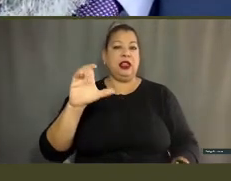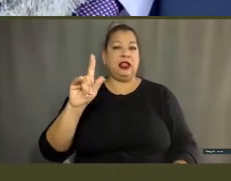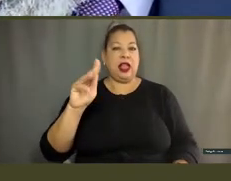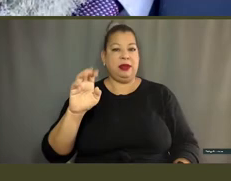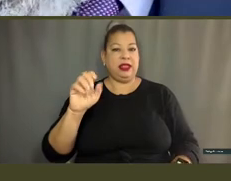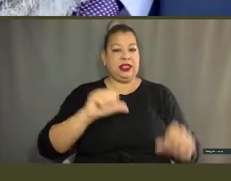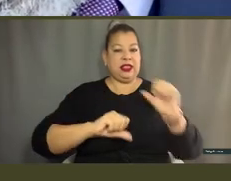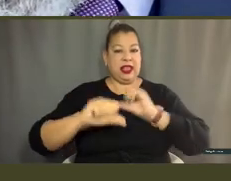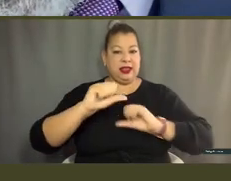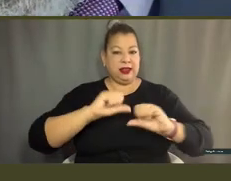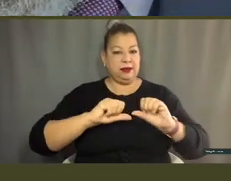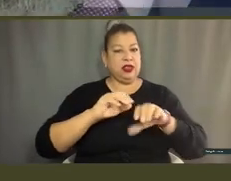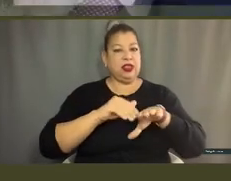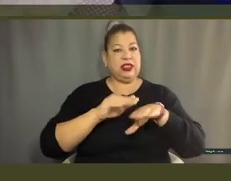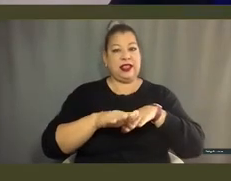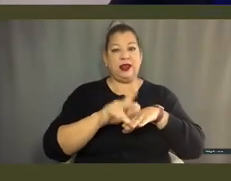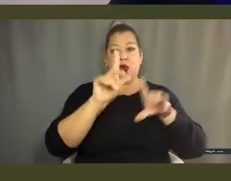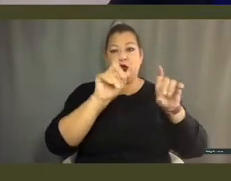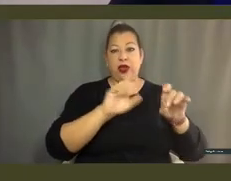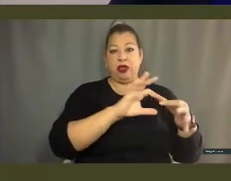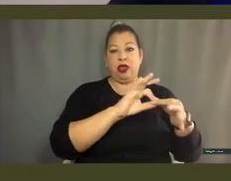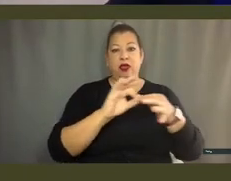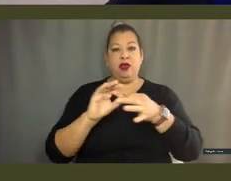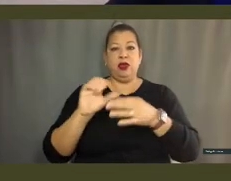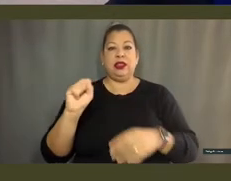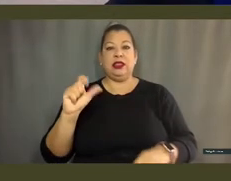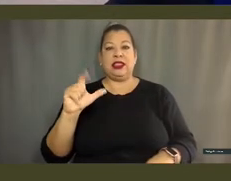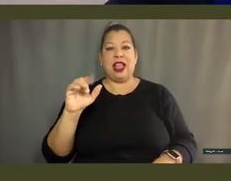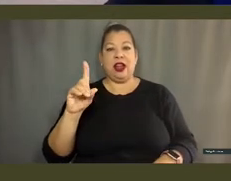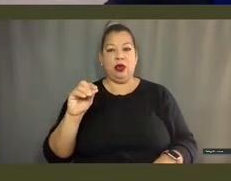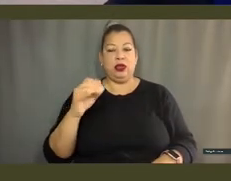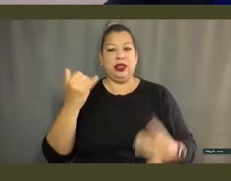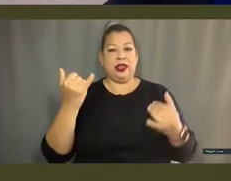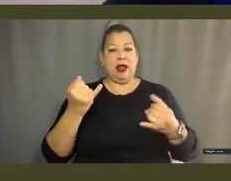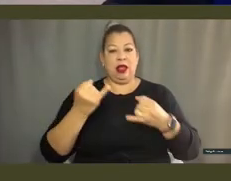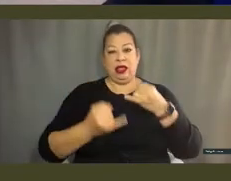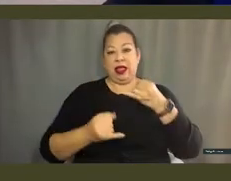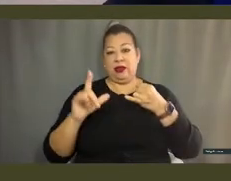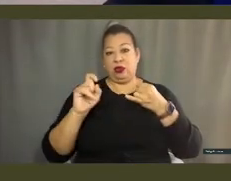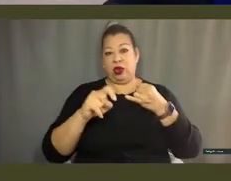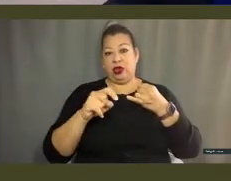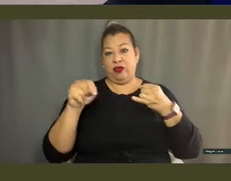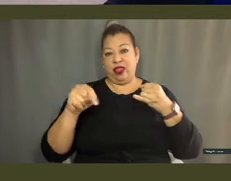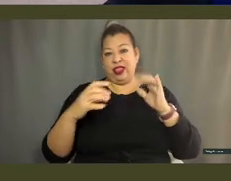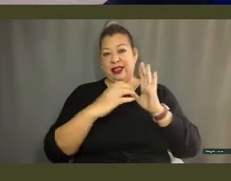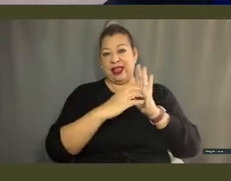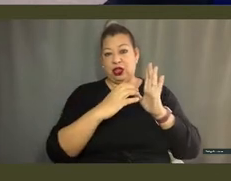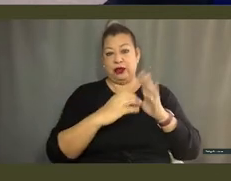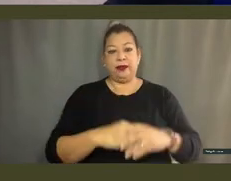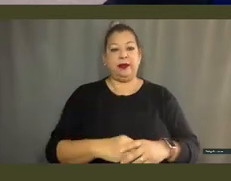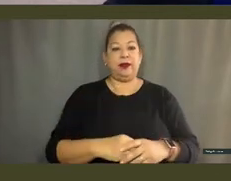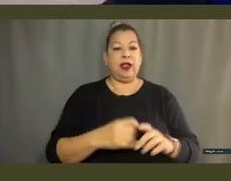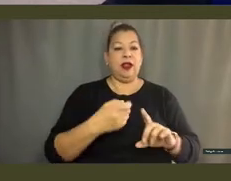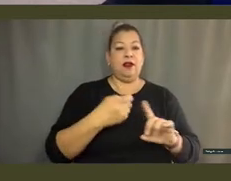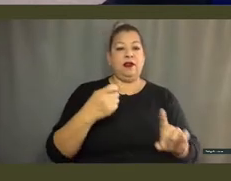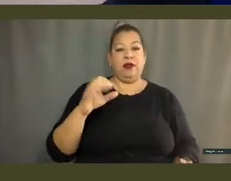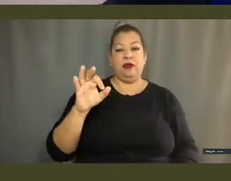in the Slido code you can see on your screen. And last question for this part is from Franca in